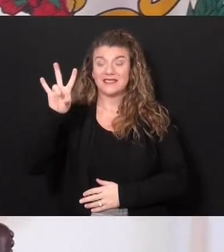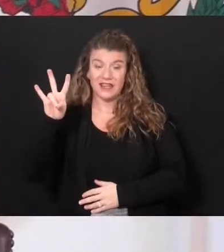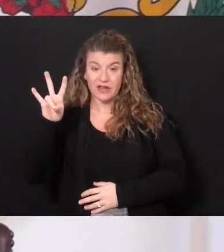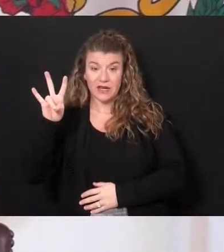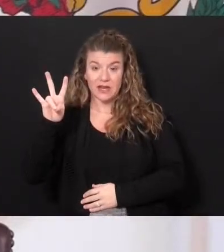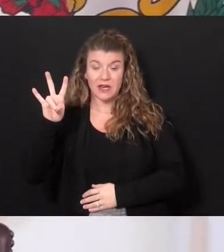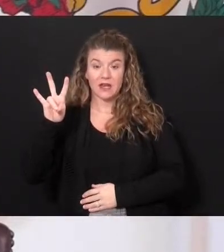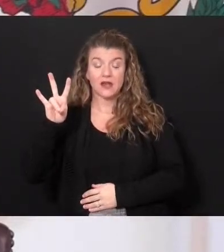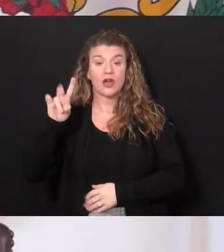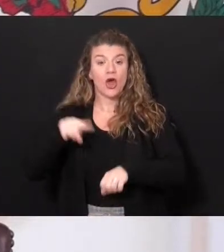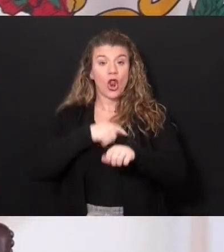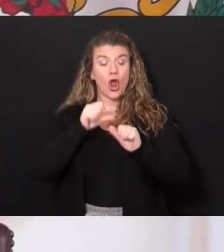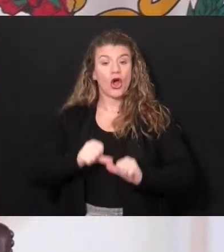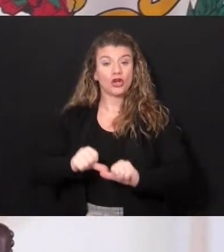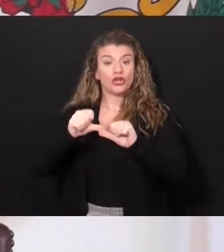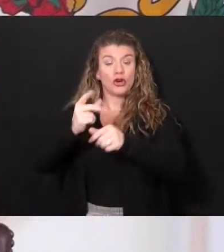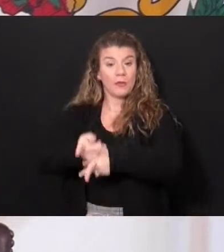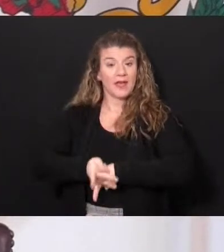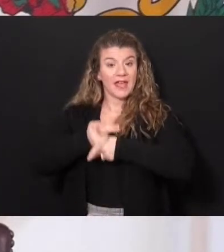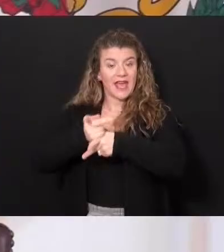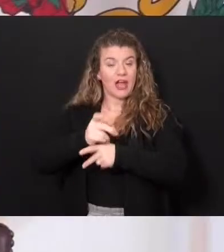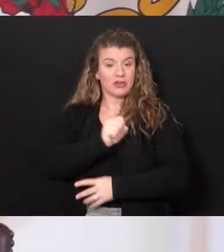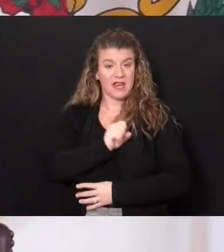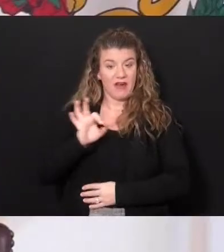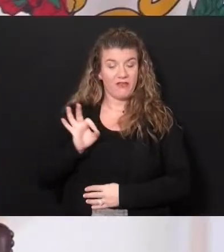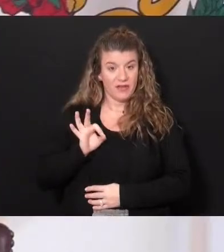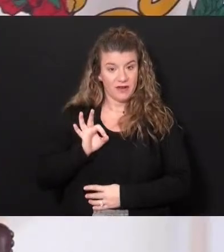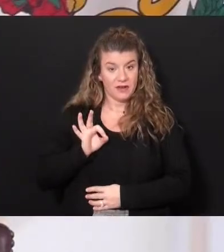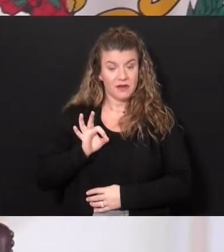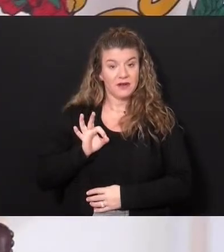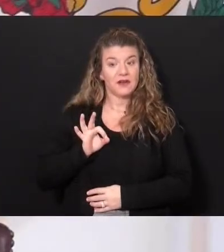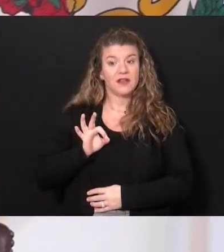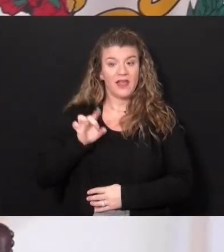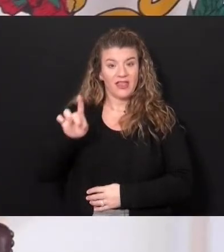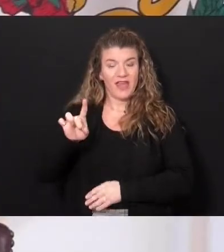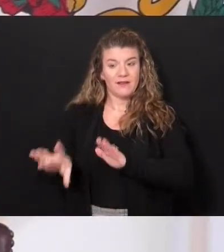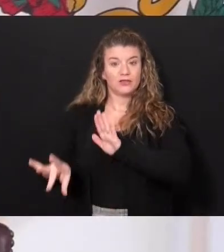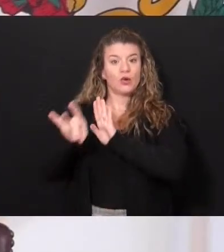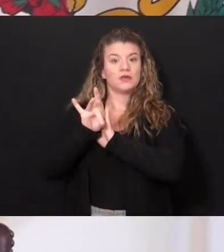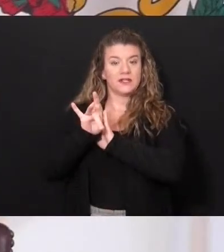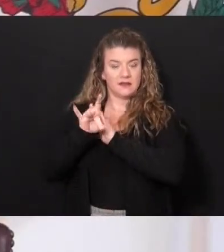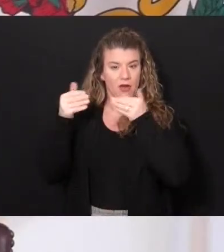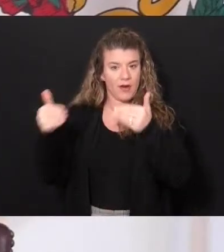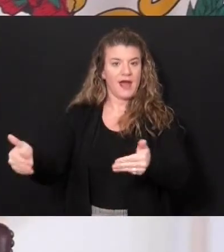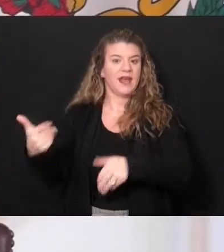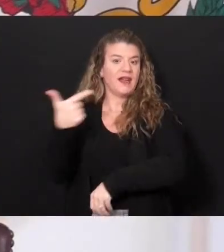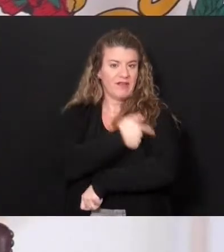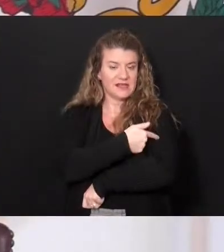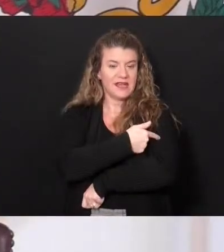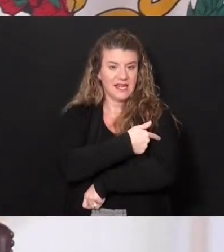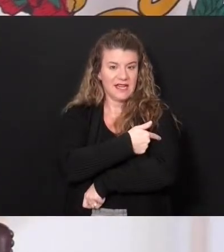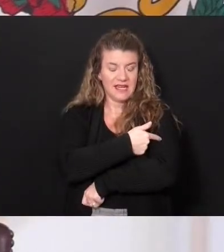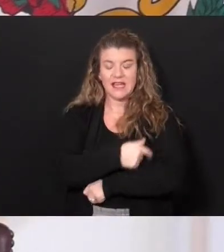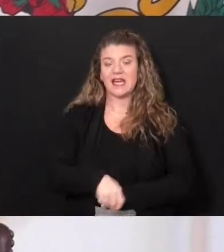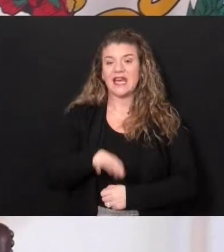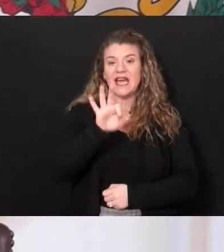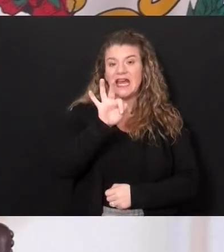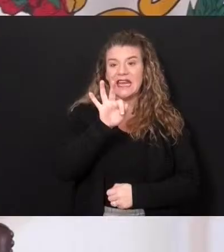20,427 long-term care facility staff who have chosen to be vaccinated, and